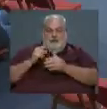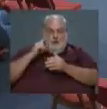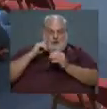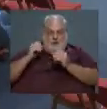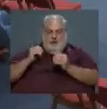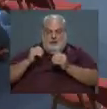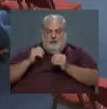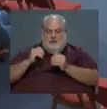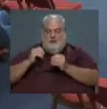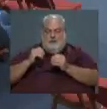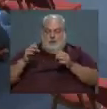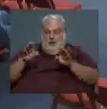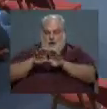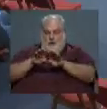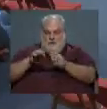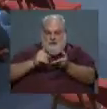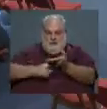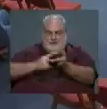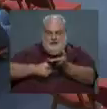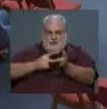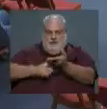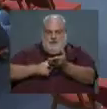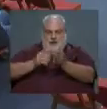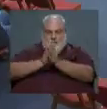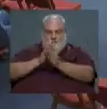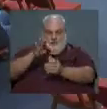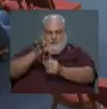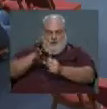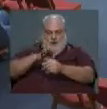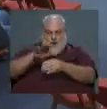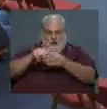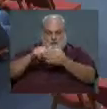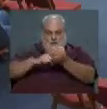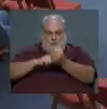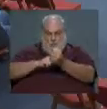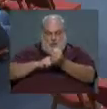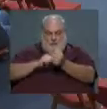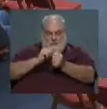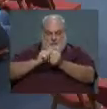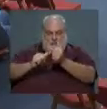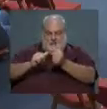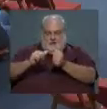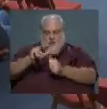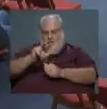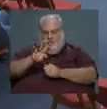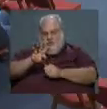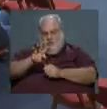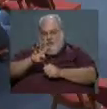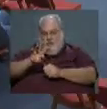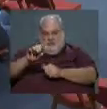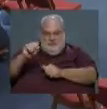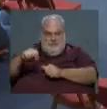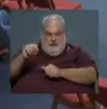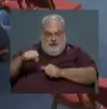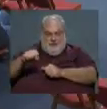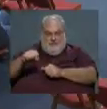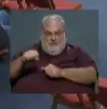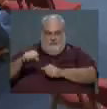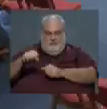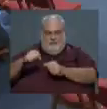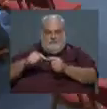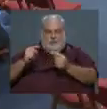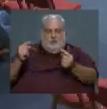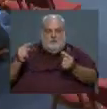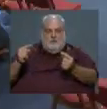let me go ahead and close the public hearing and ask for a vote. All in favor of the passage of ordinance number 34, indicate by saying aye.